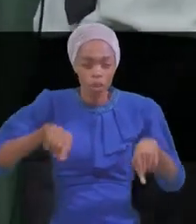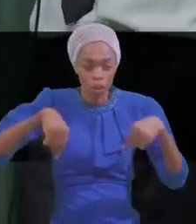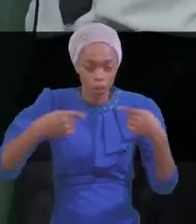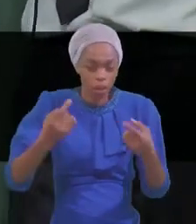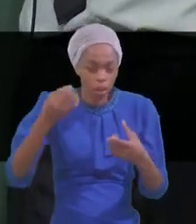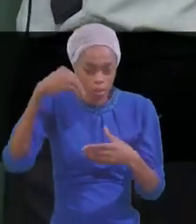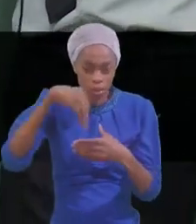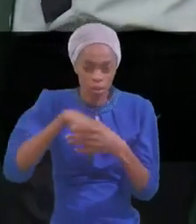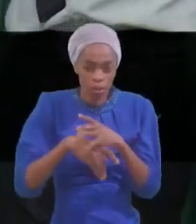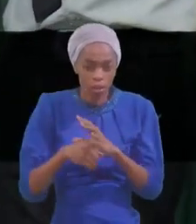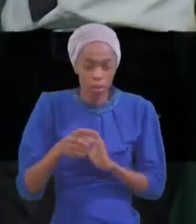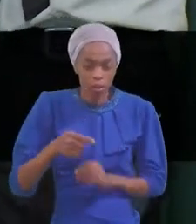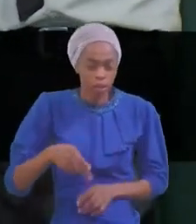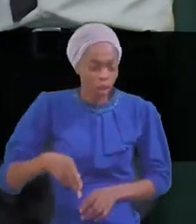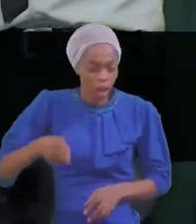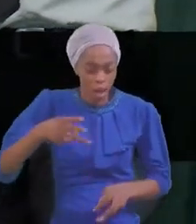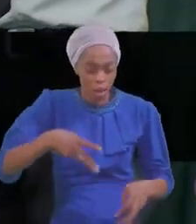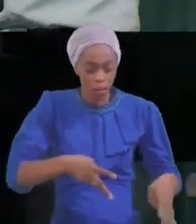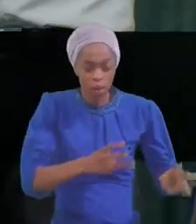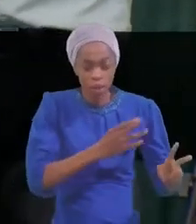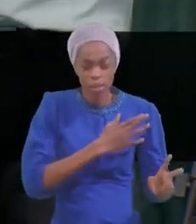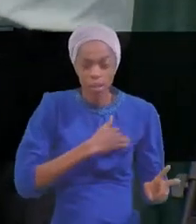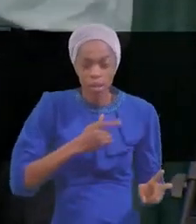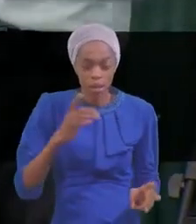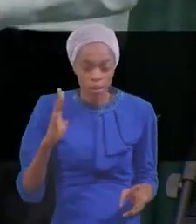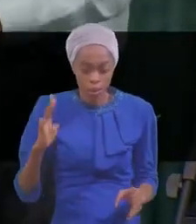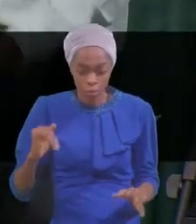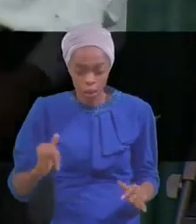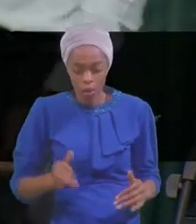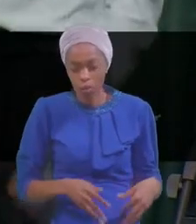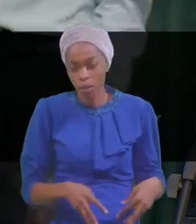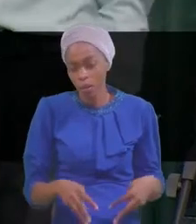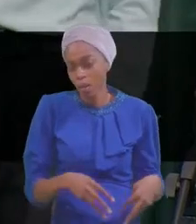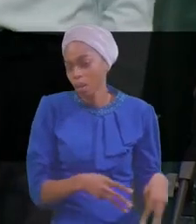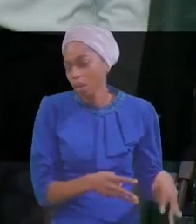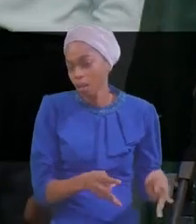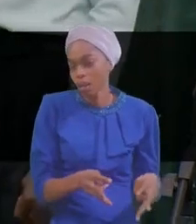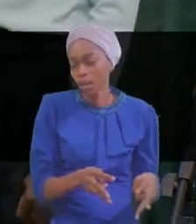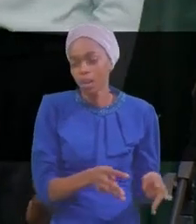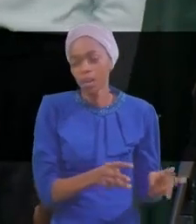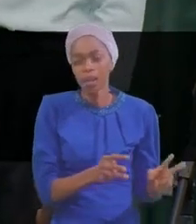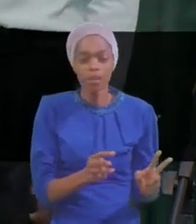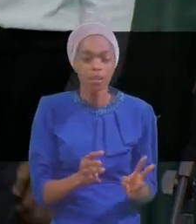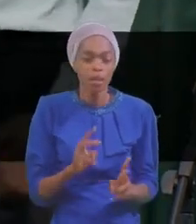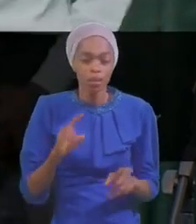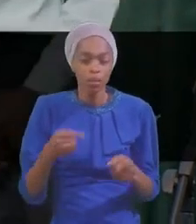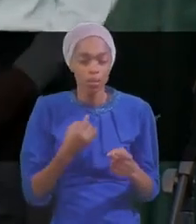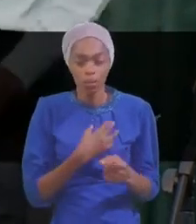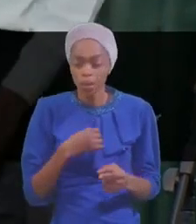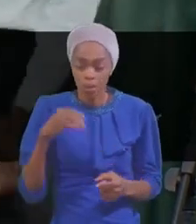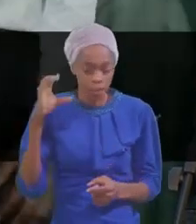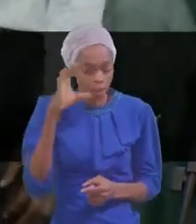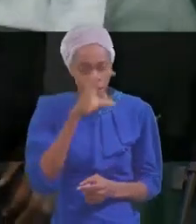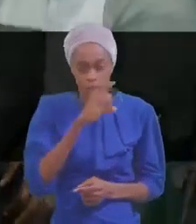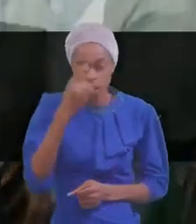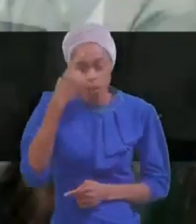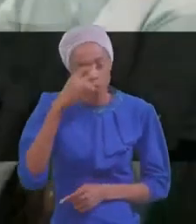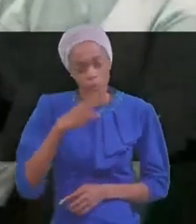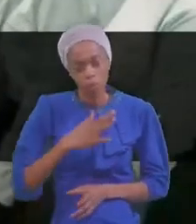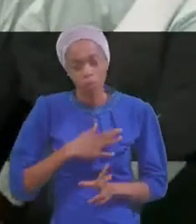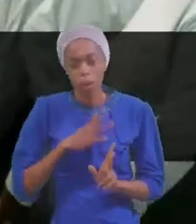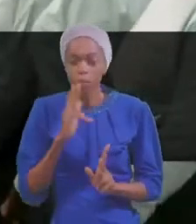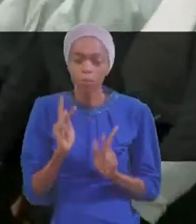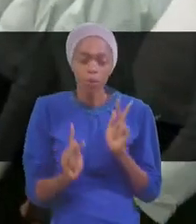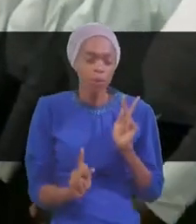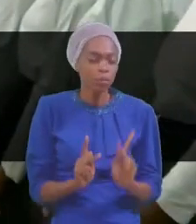free. Go into the highways and the byways. Go and search